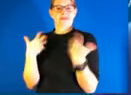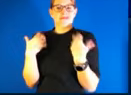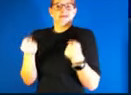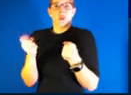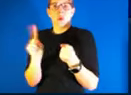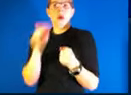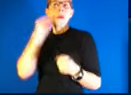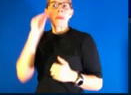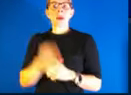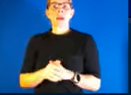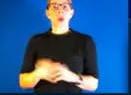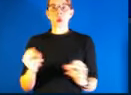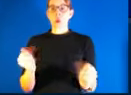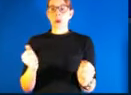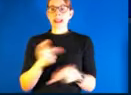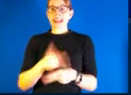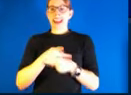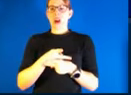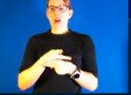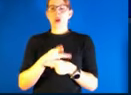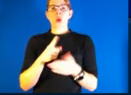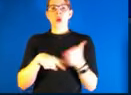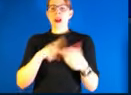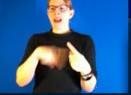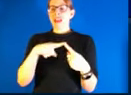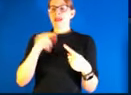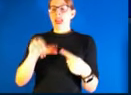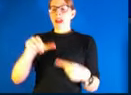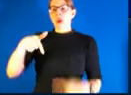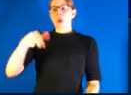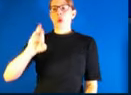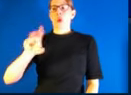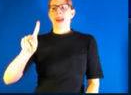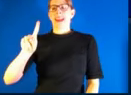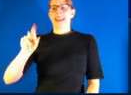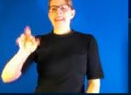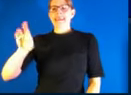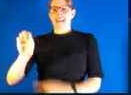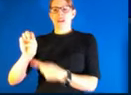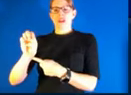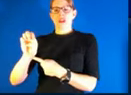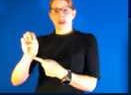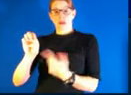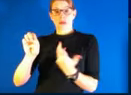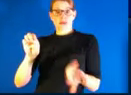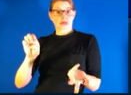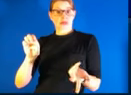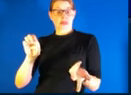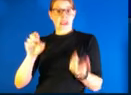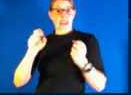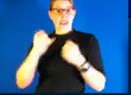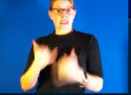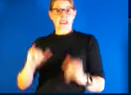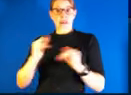quick care? Are they seeing an influx? Are they getting kind of that runoff? Should we still be utilizing quick